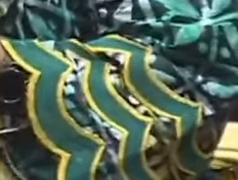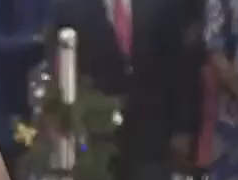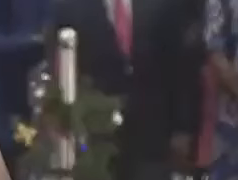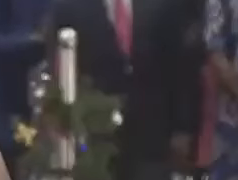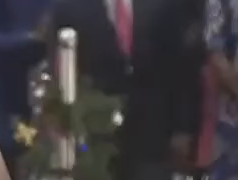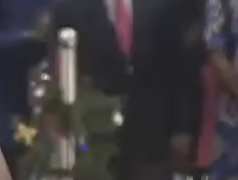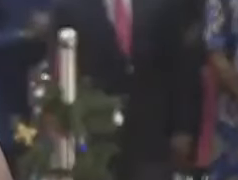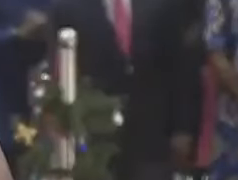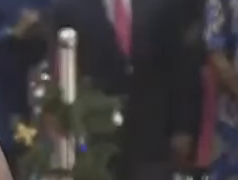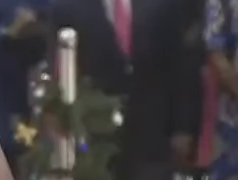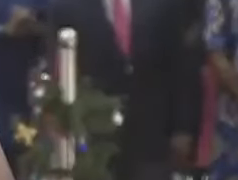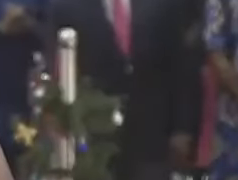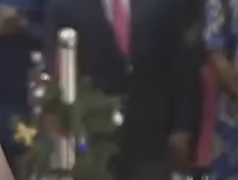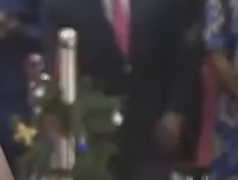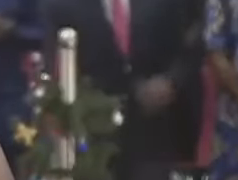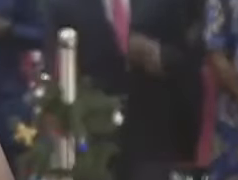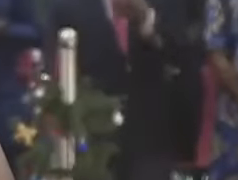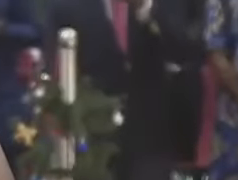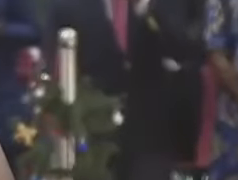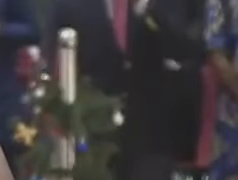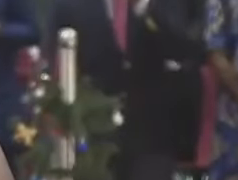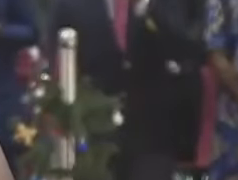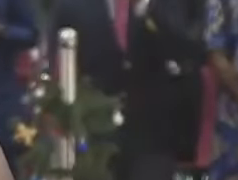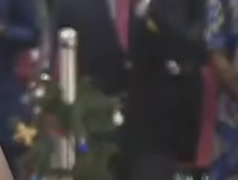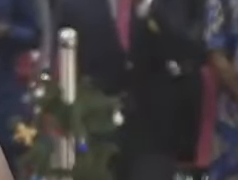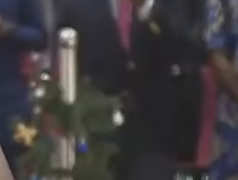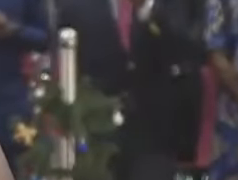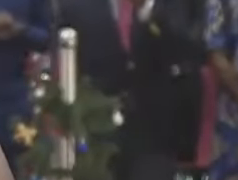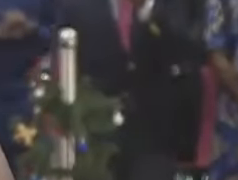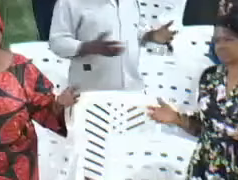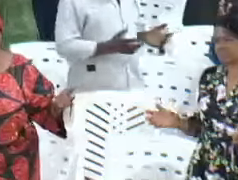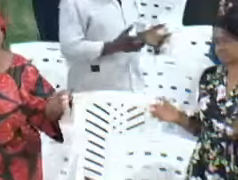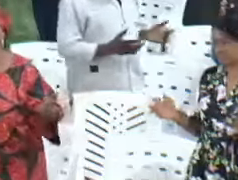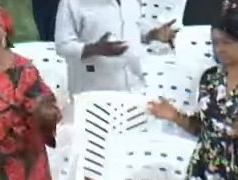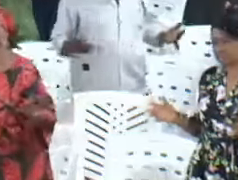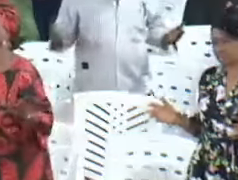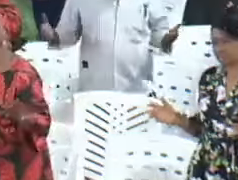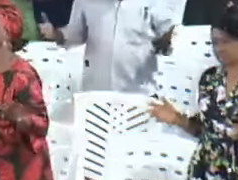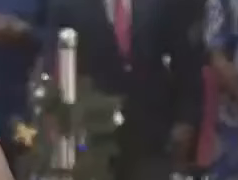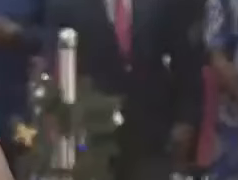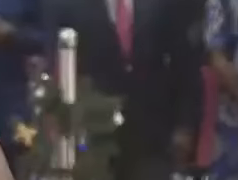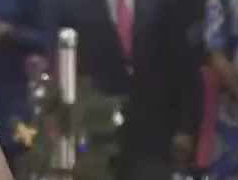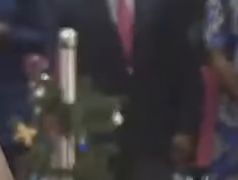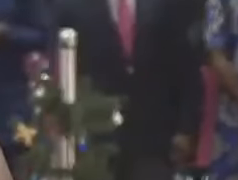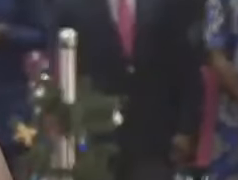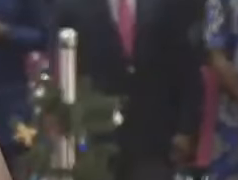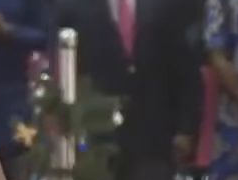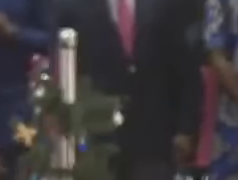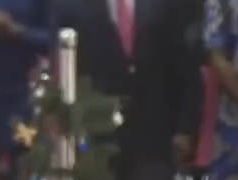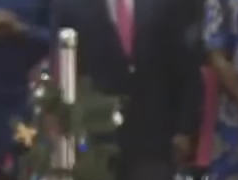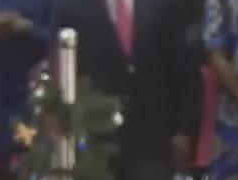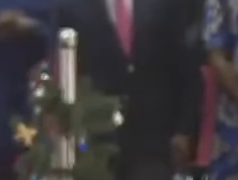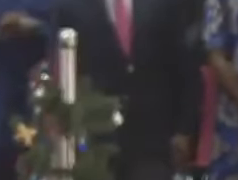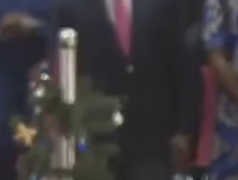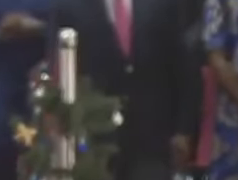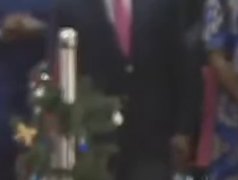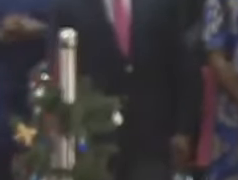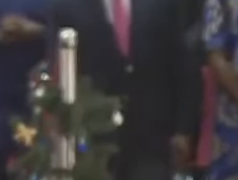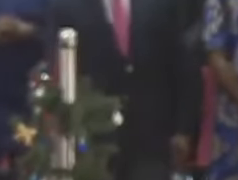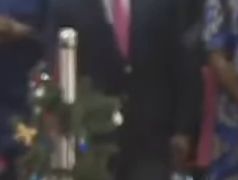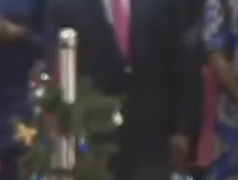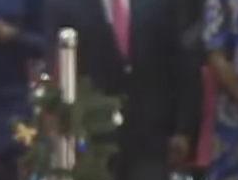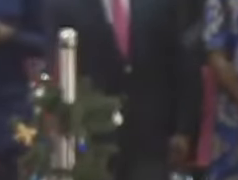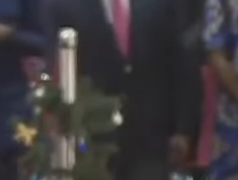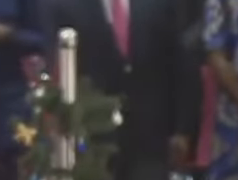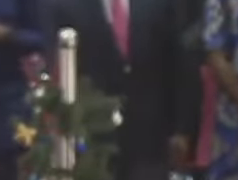Please receive their offering. Bless it, Lord. Use it for your glory.